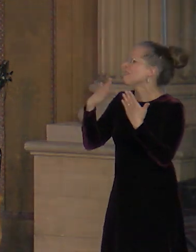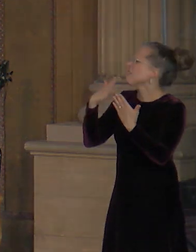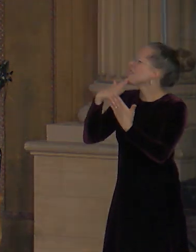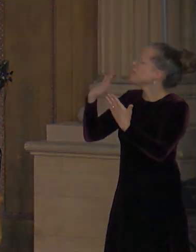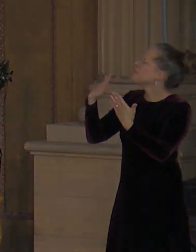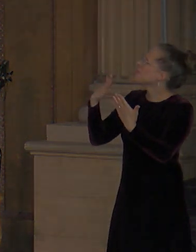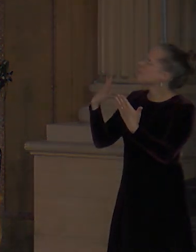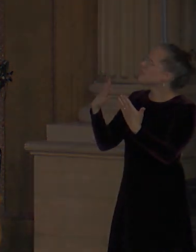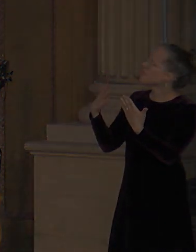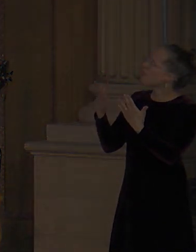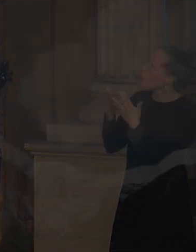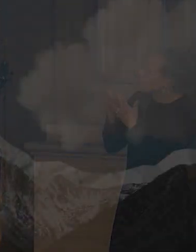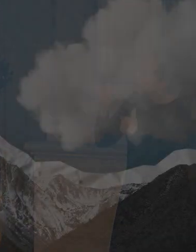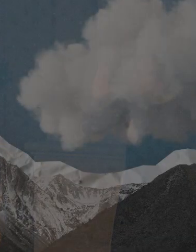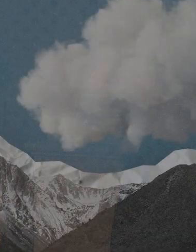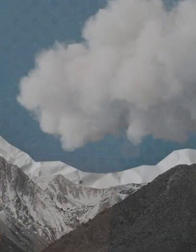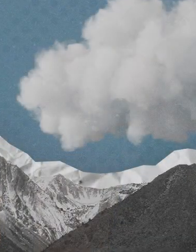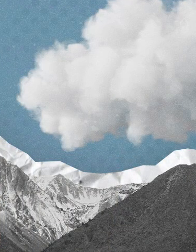by his grace